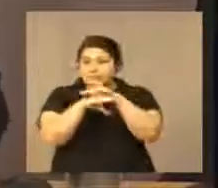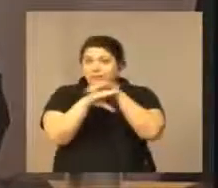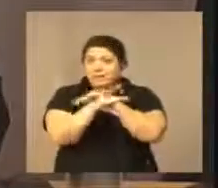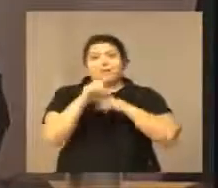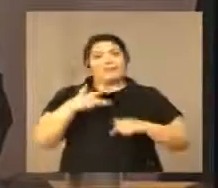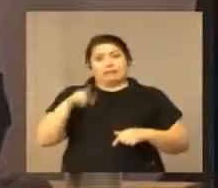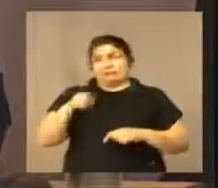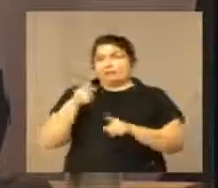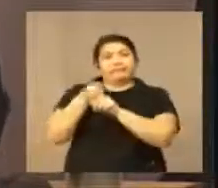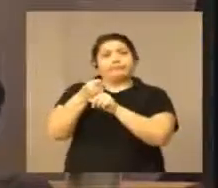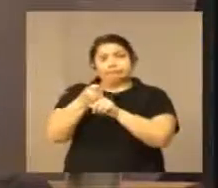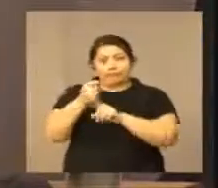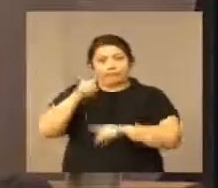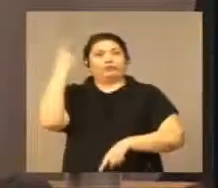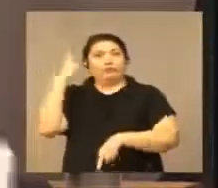it's a wonderful opportunity.